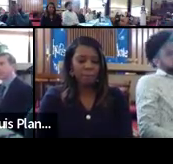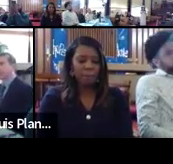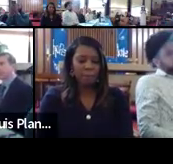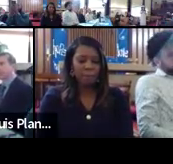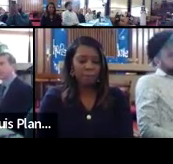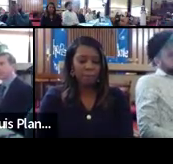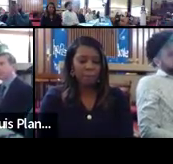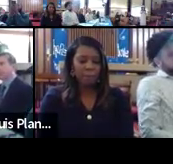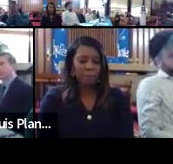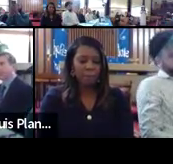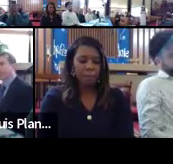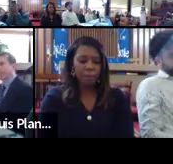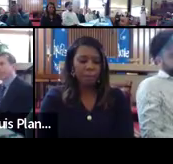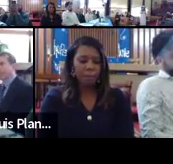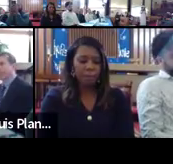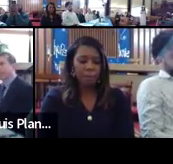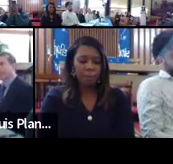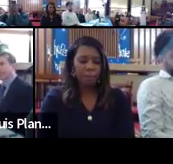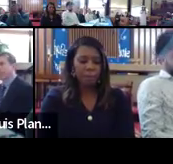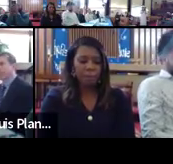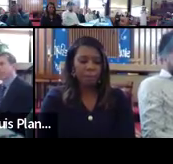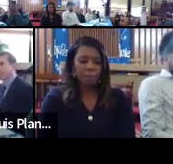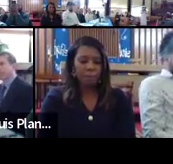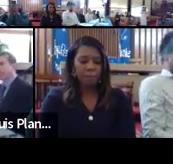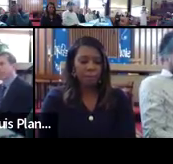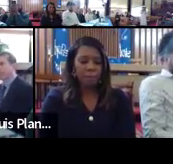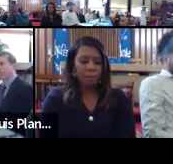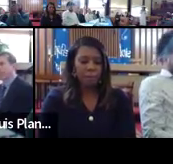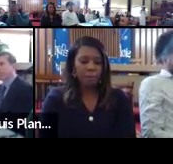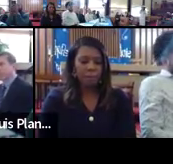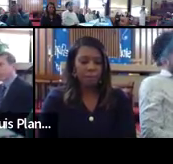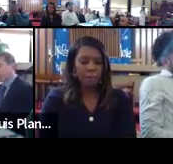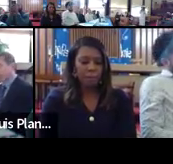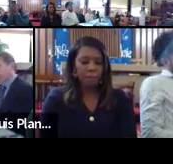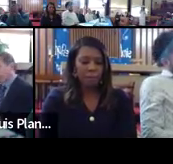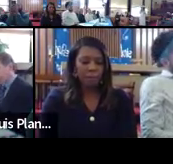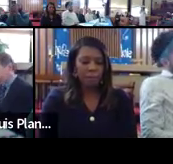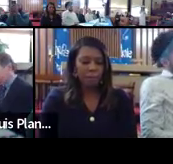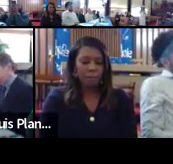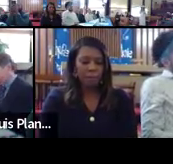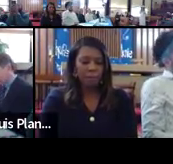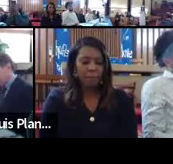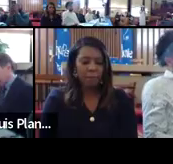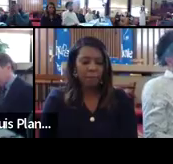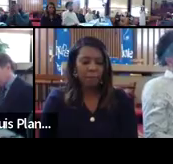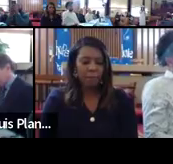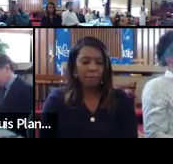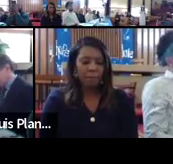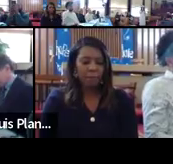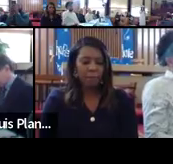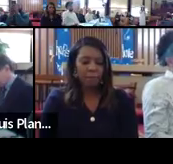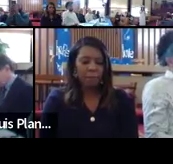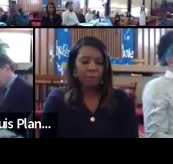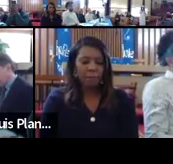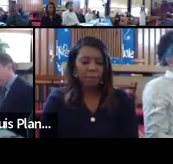the process depends on implementation. So the early momentum we see must continue. Moving